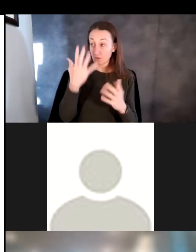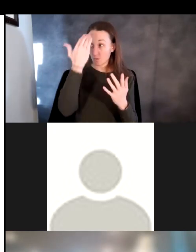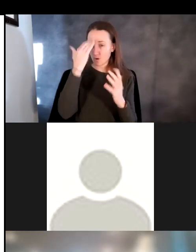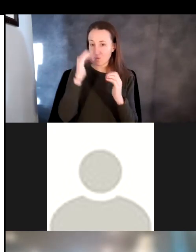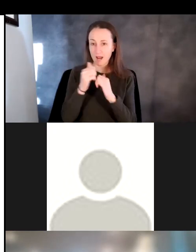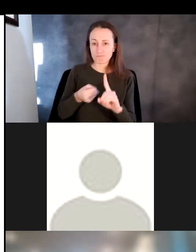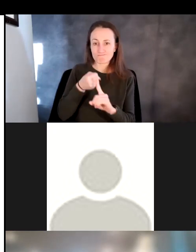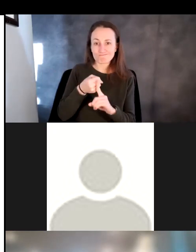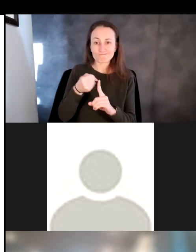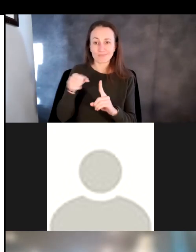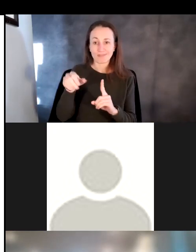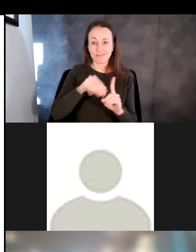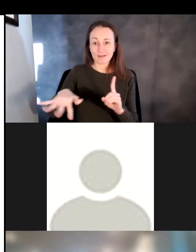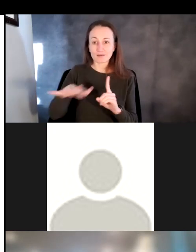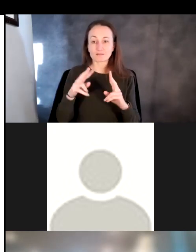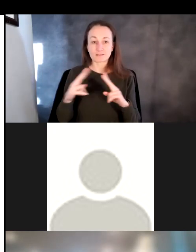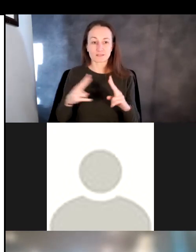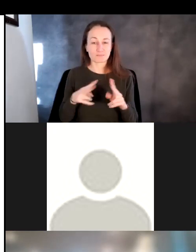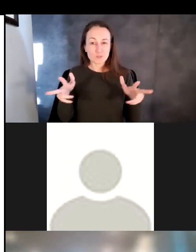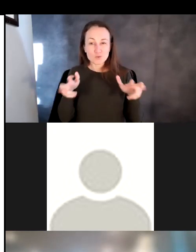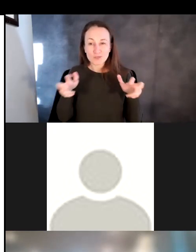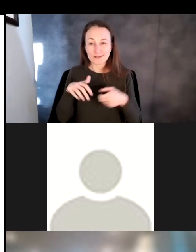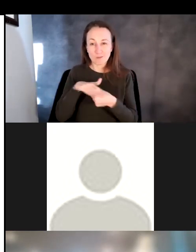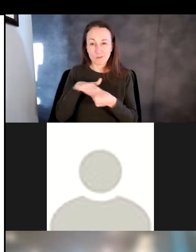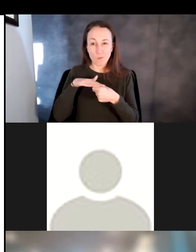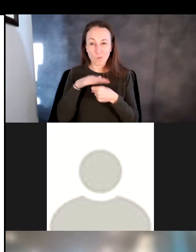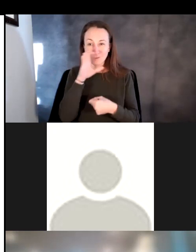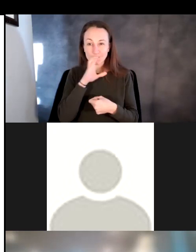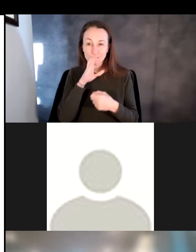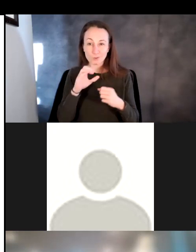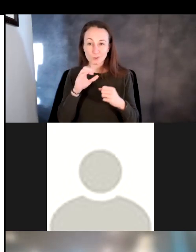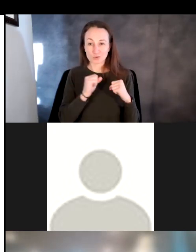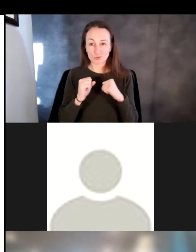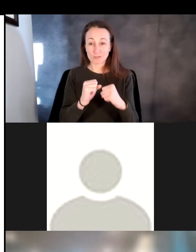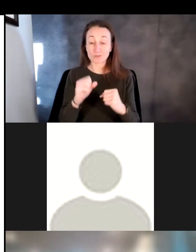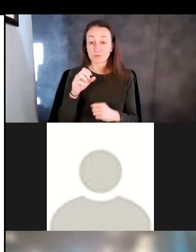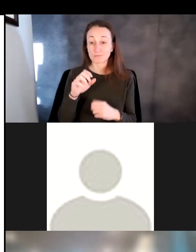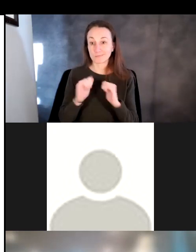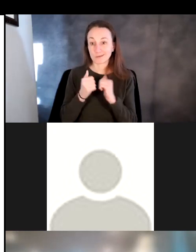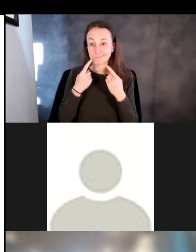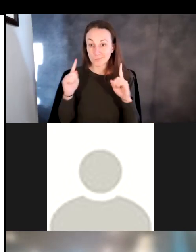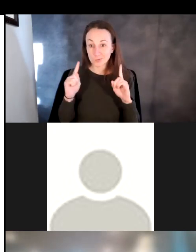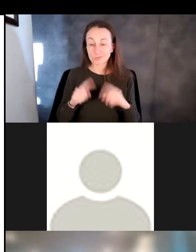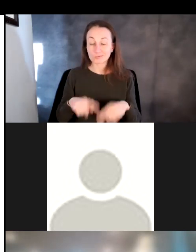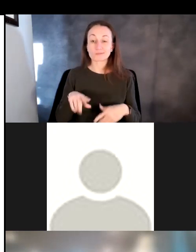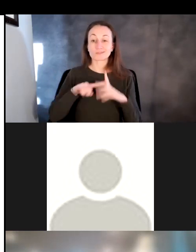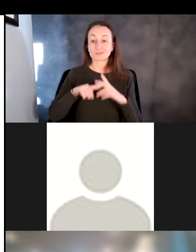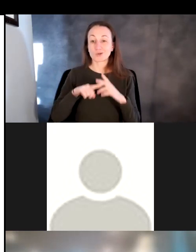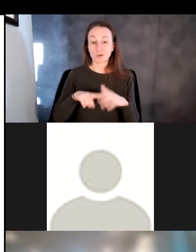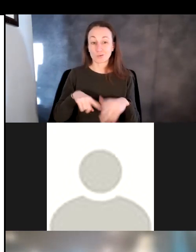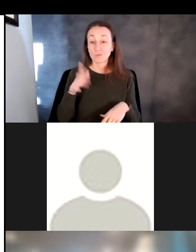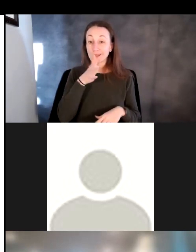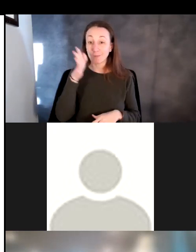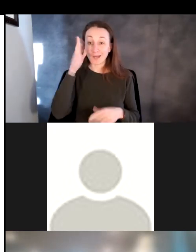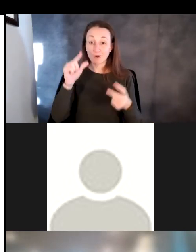it's navigating it in kind of a greedy local search strategy. And so how that works, right? So we start with our parent gene